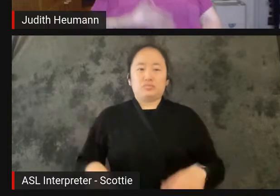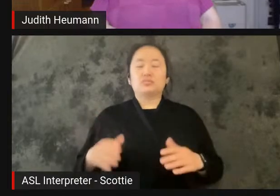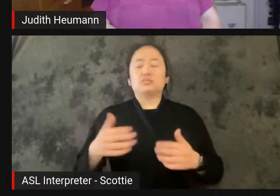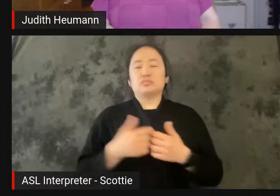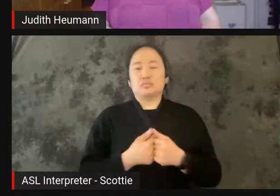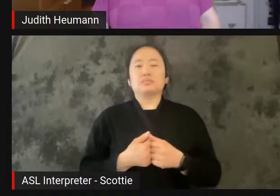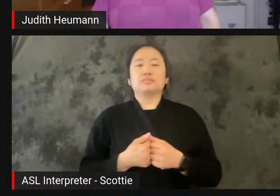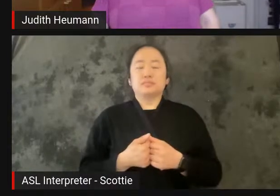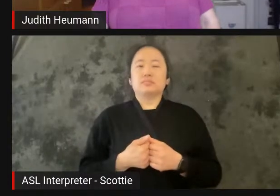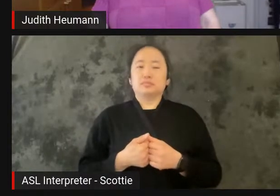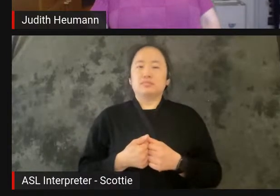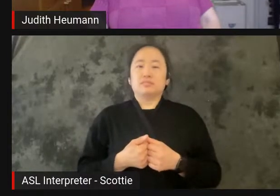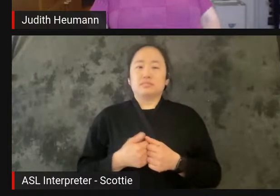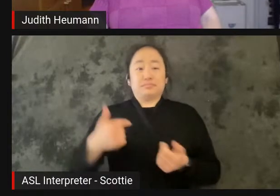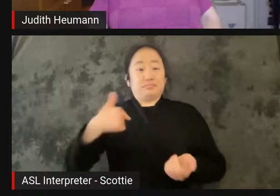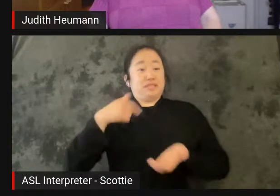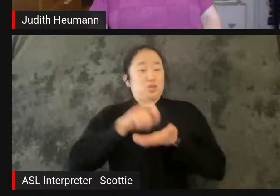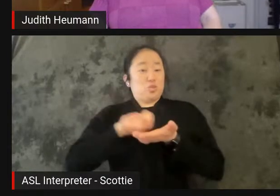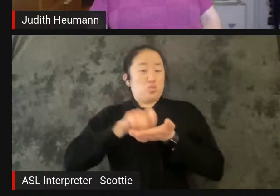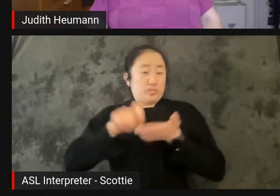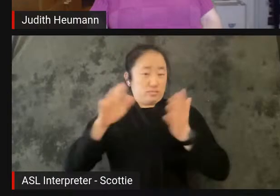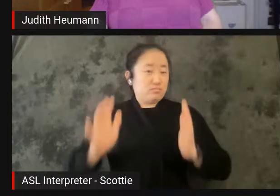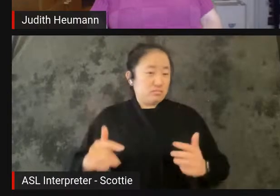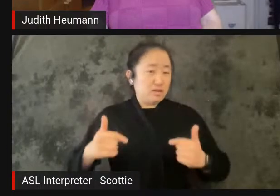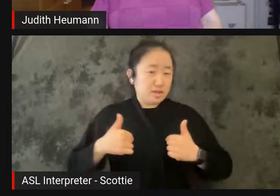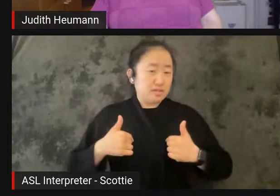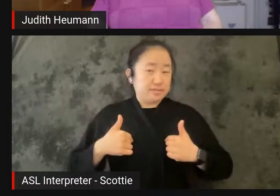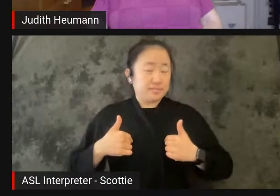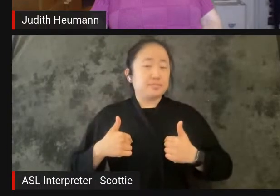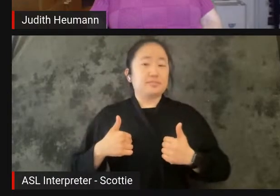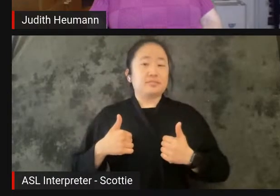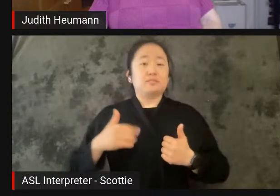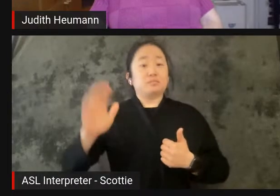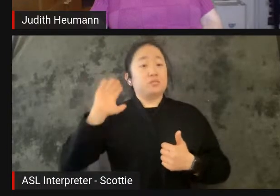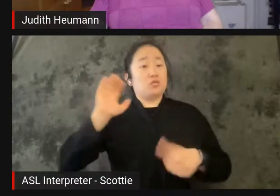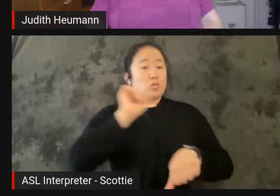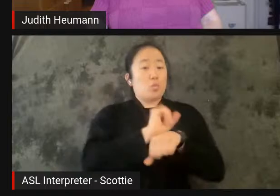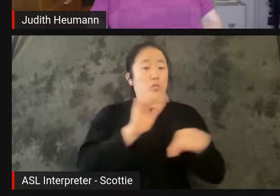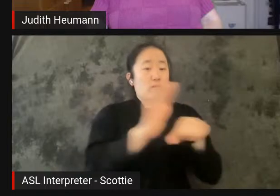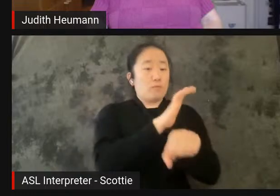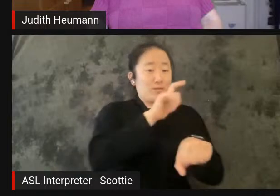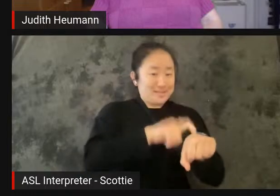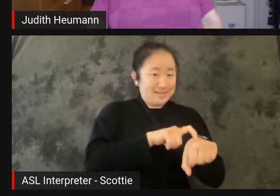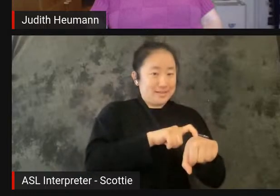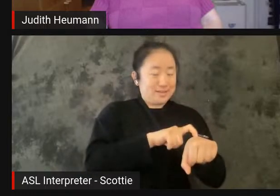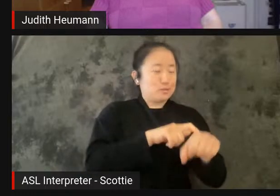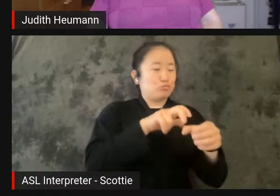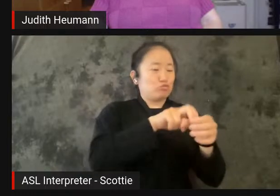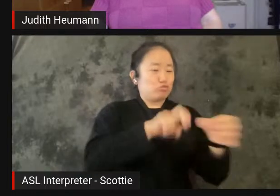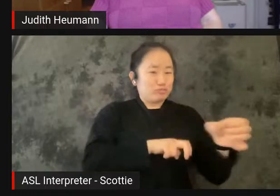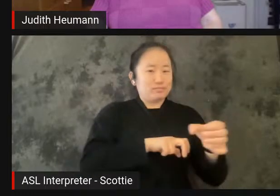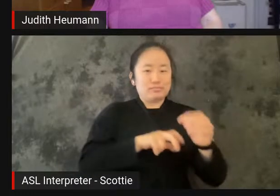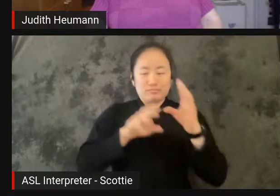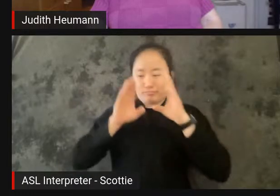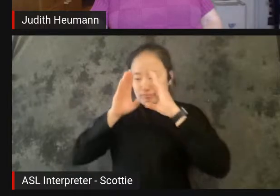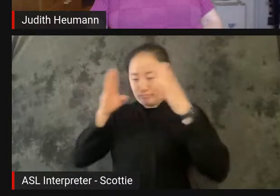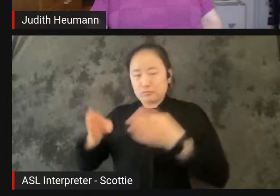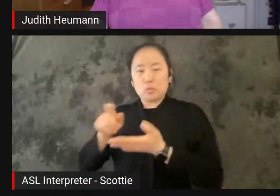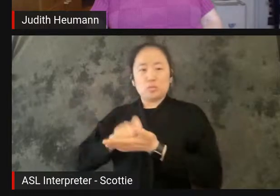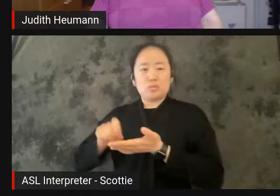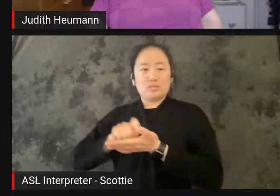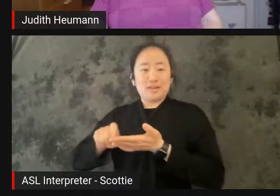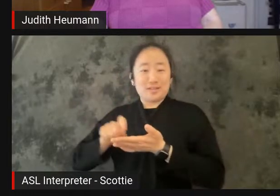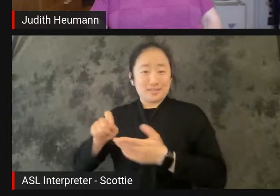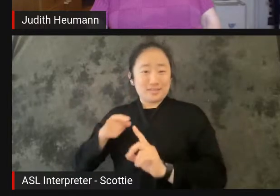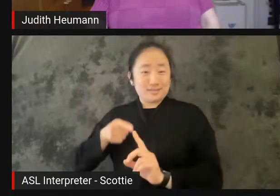system, well, especially as a writer. When I left my full-time job and I became a writer and I became dependent on, I had